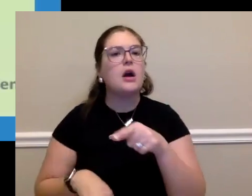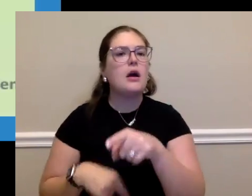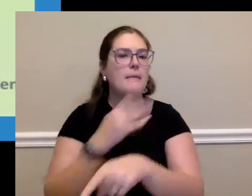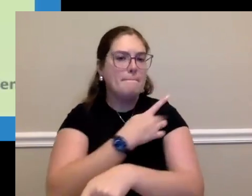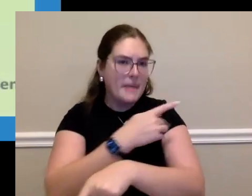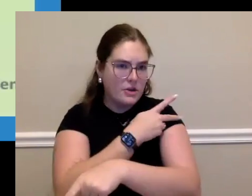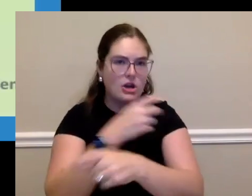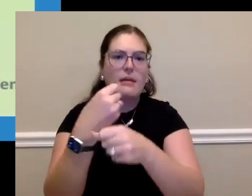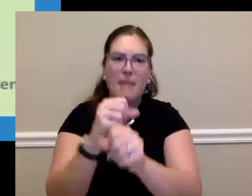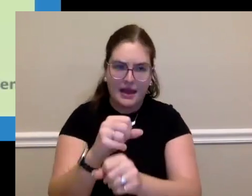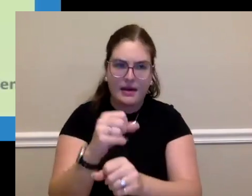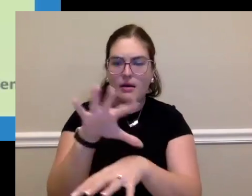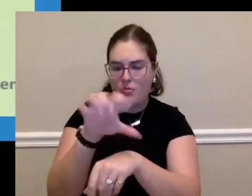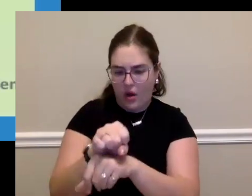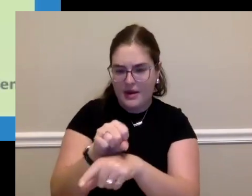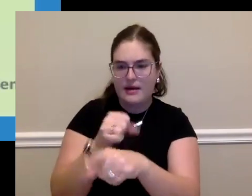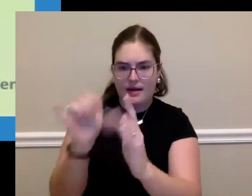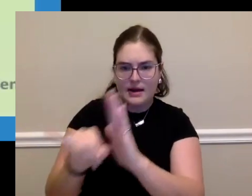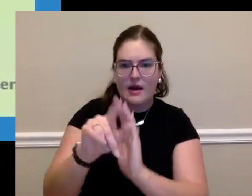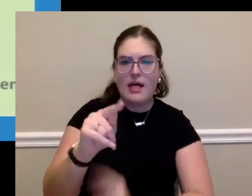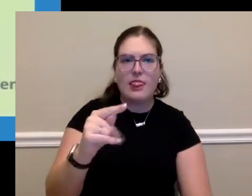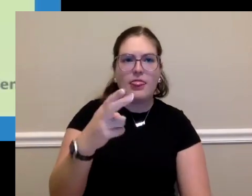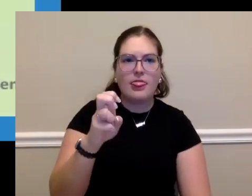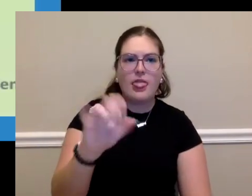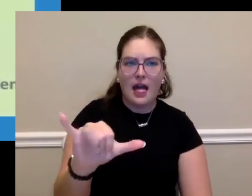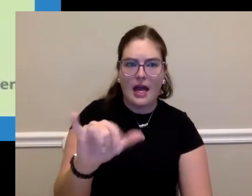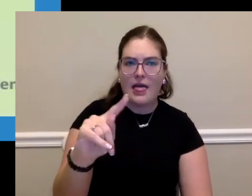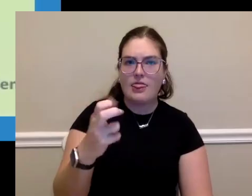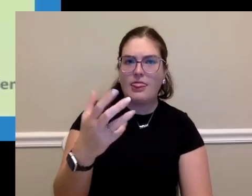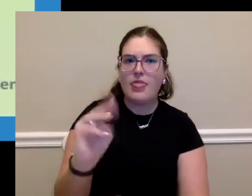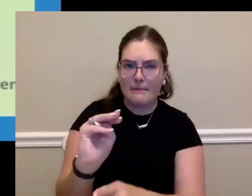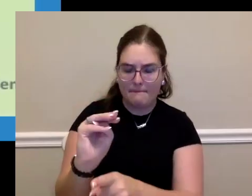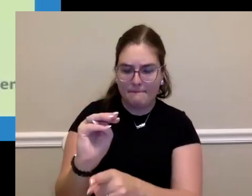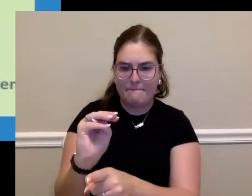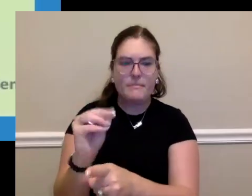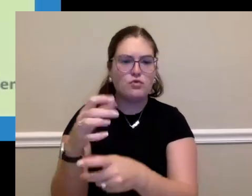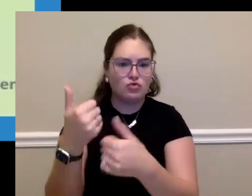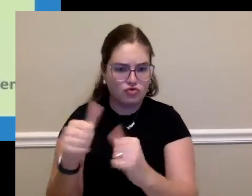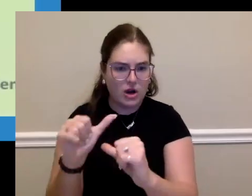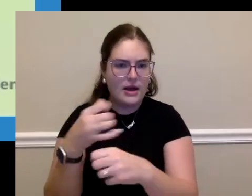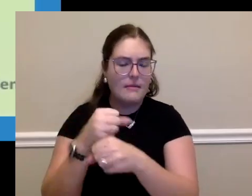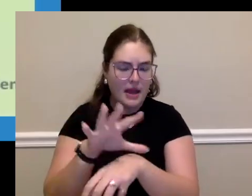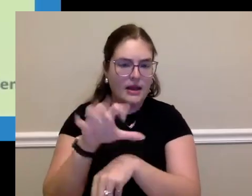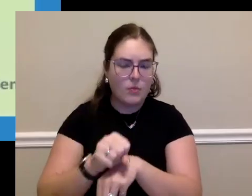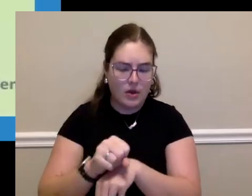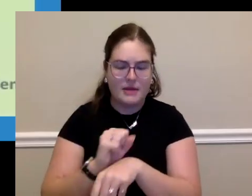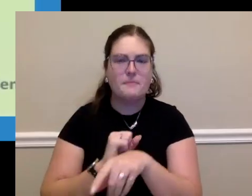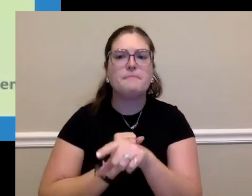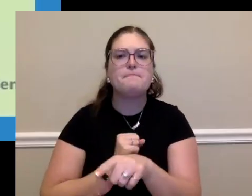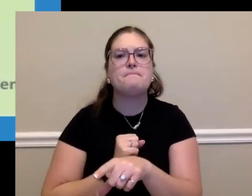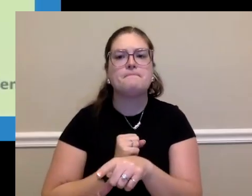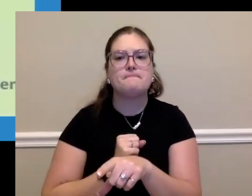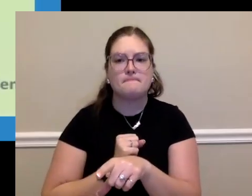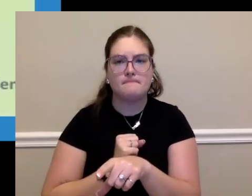them pronouns. And so how are you going to make the appointment? So, okay. The patient who is